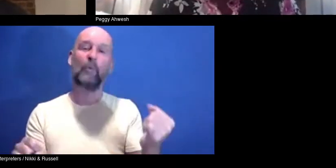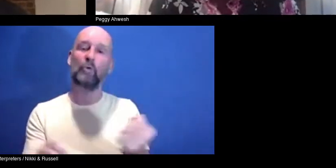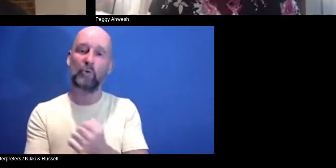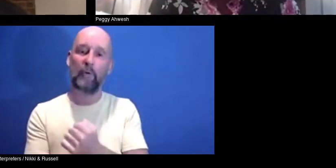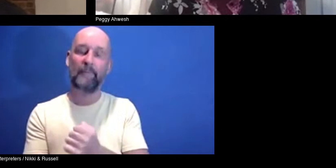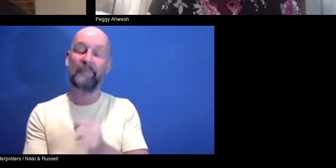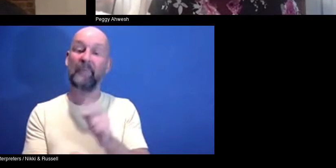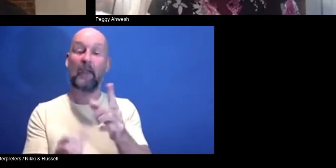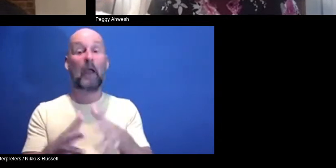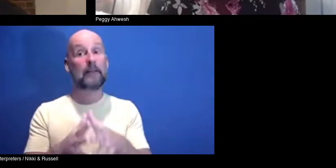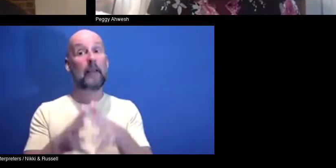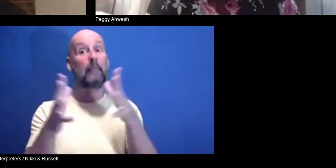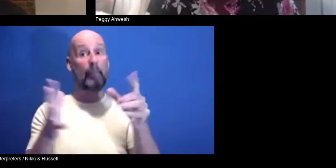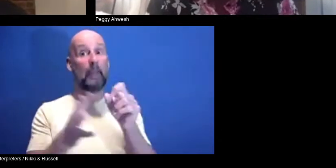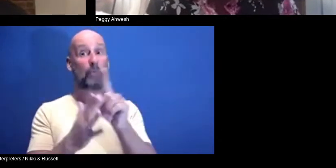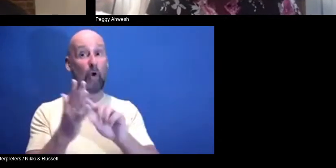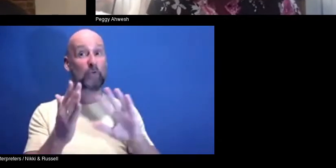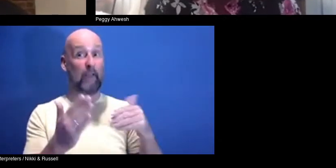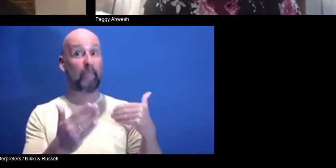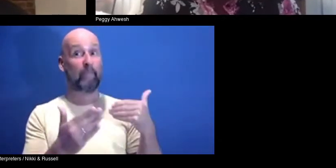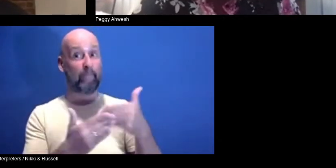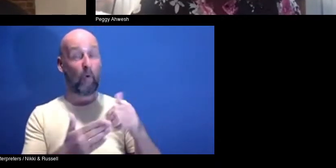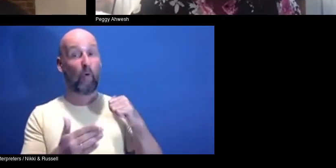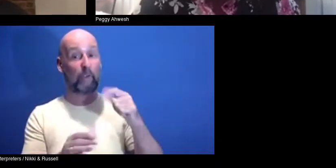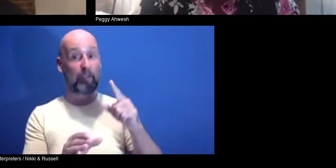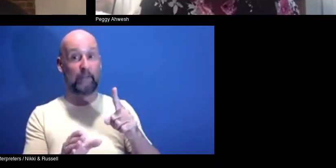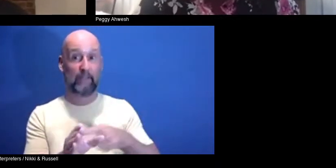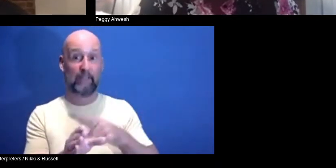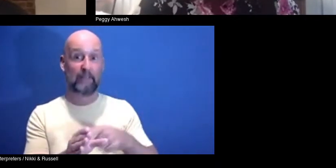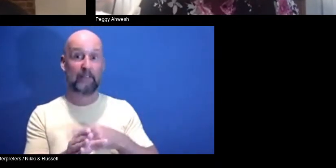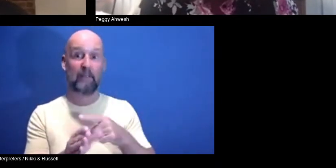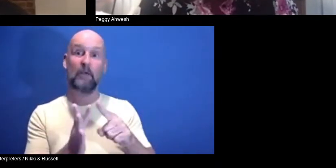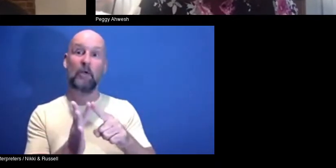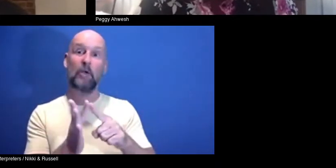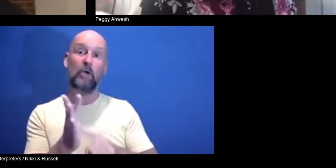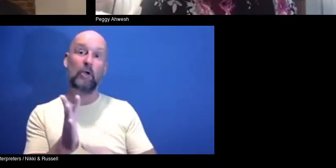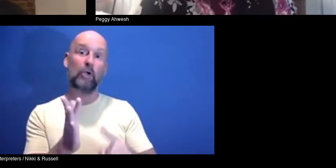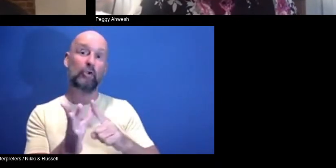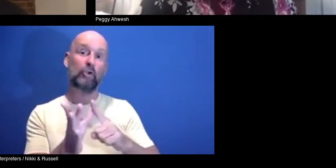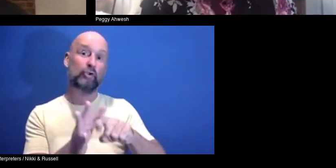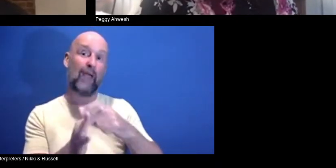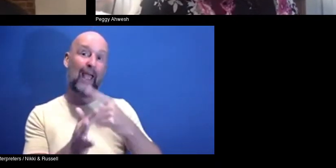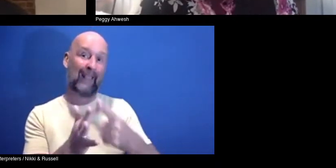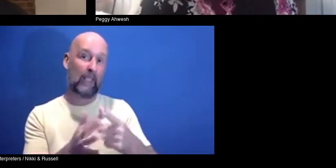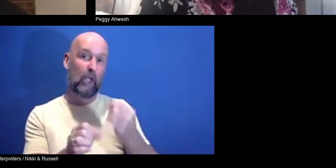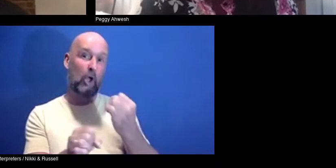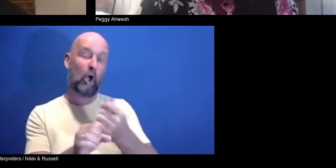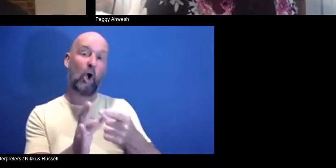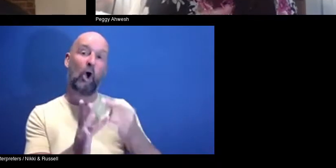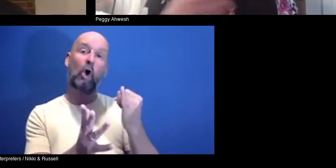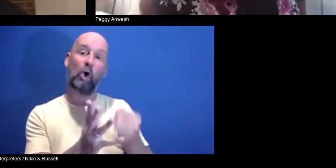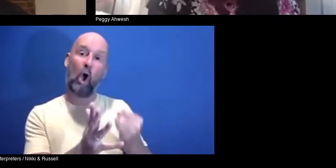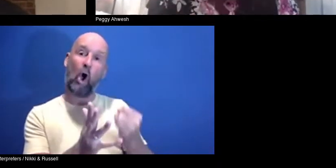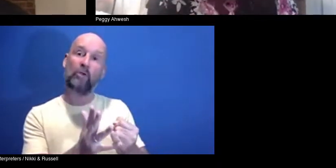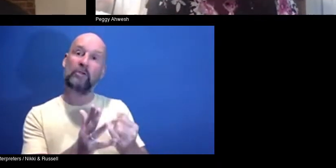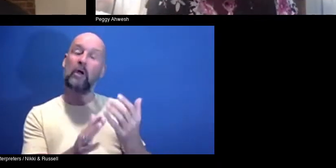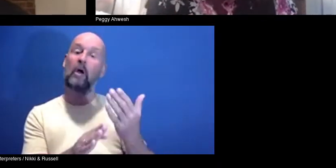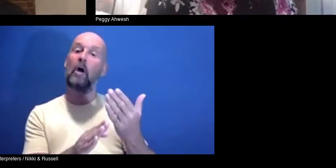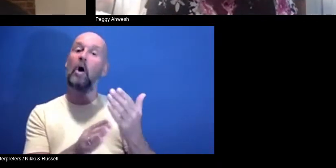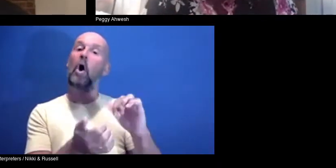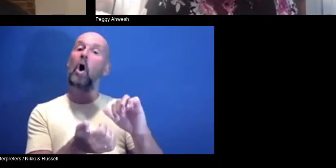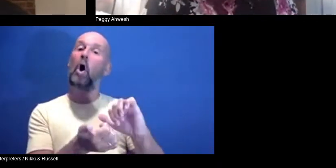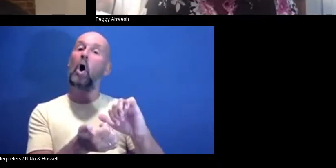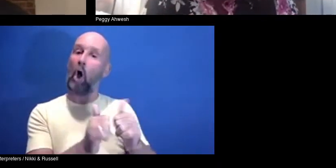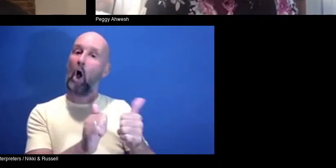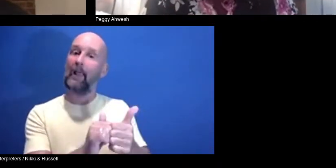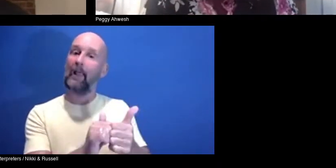this is a big project that's been going on for a number of years. I'm doing a collaboration with Jackie Goss, who's was my colleague. I'm now retired, but my colleague